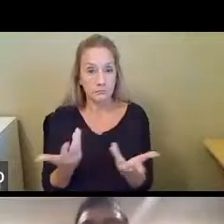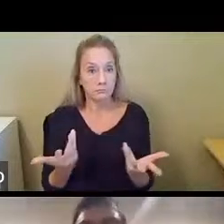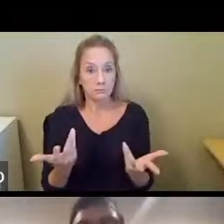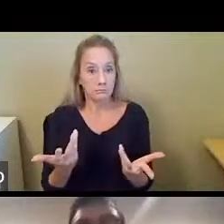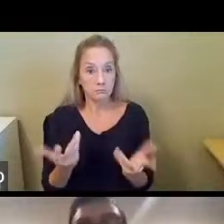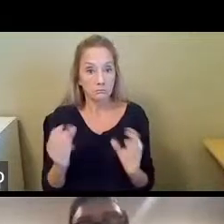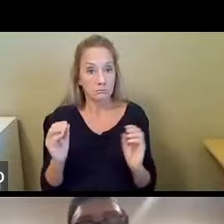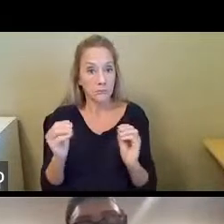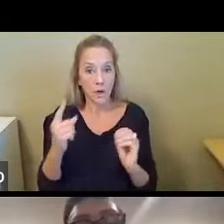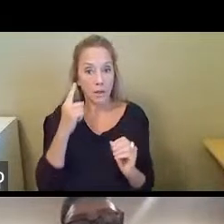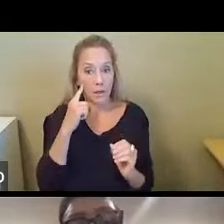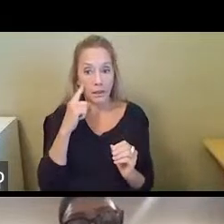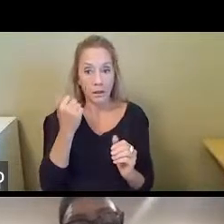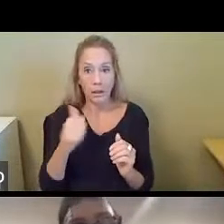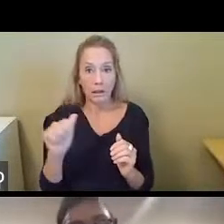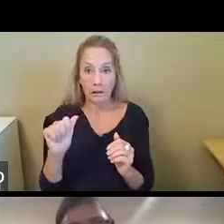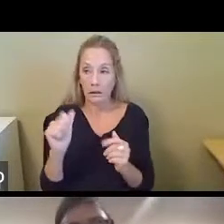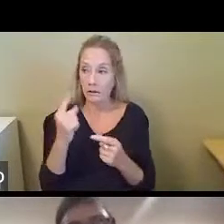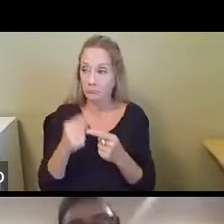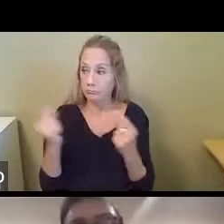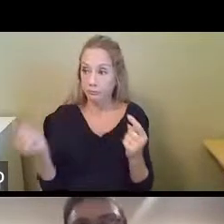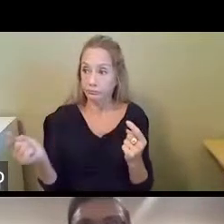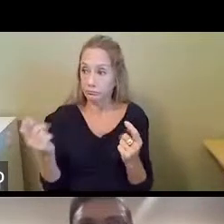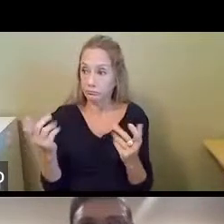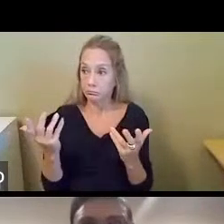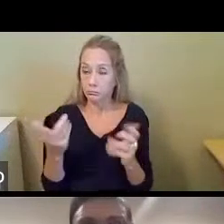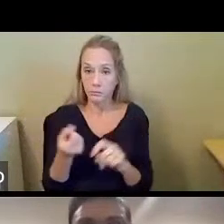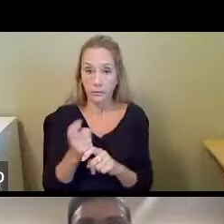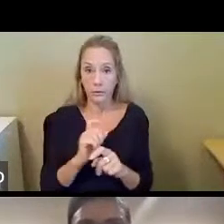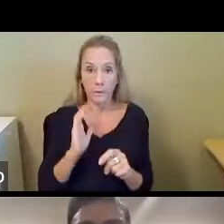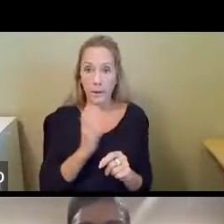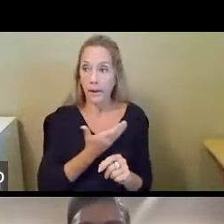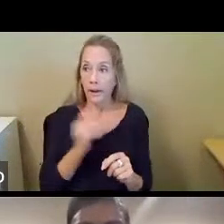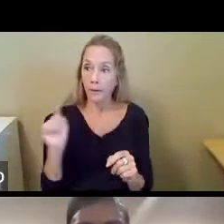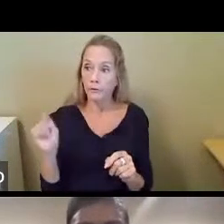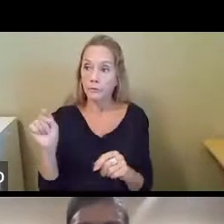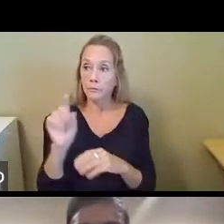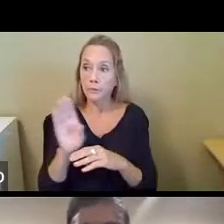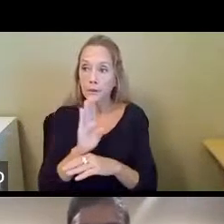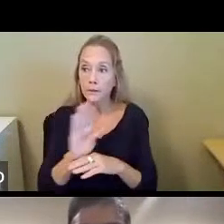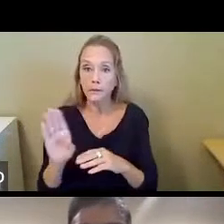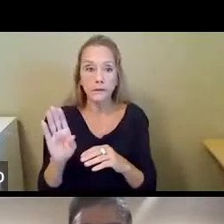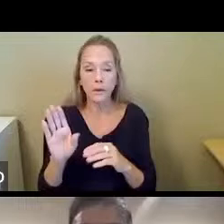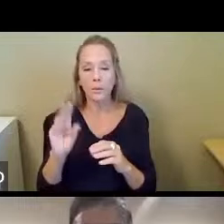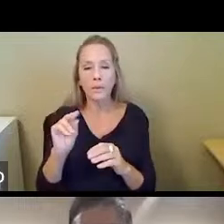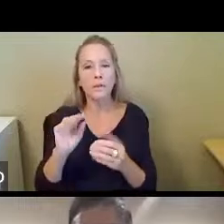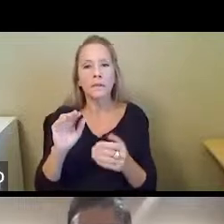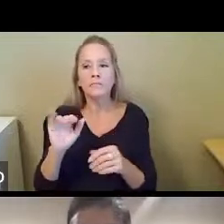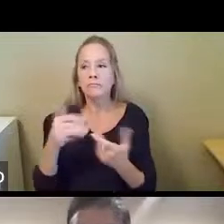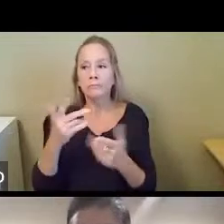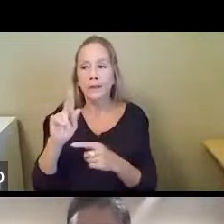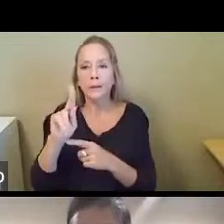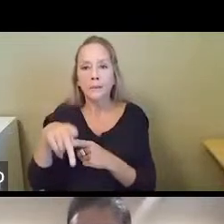heard contrary from any of our sources that we've spoken to from 311 or KPD or from our team.